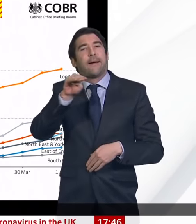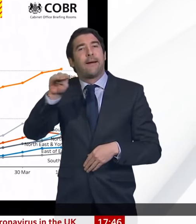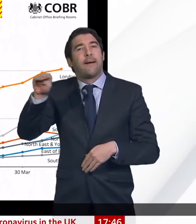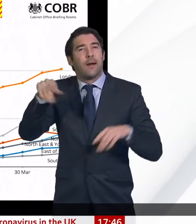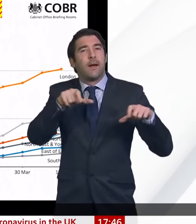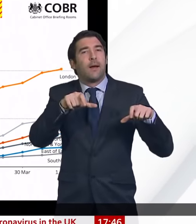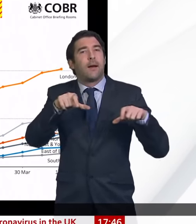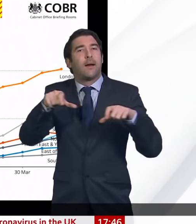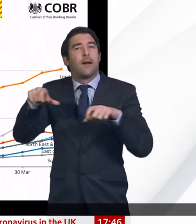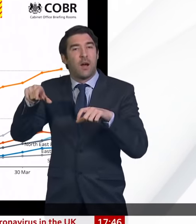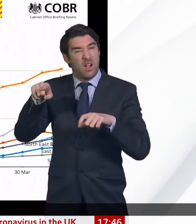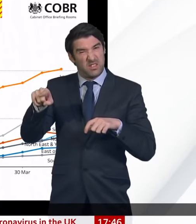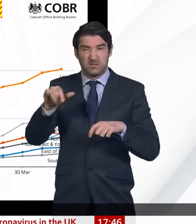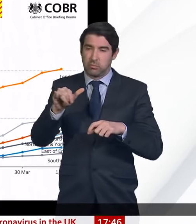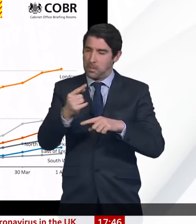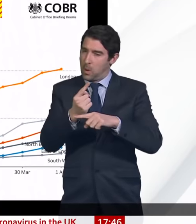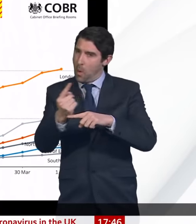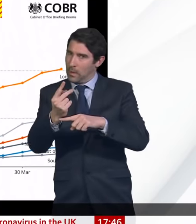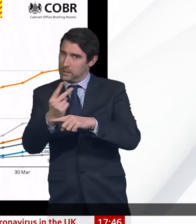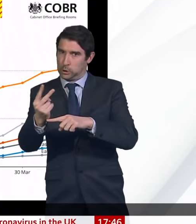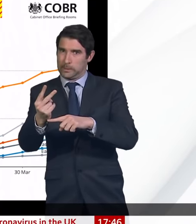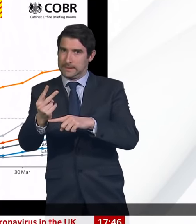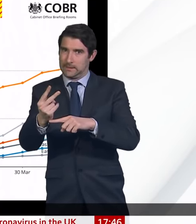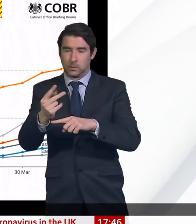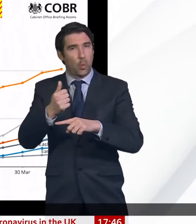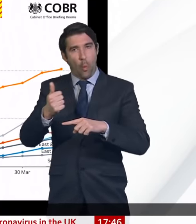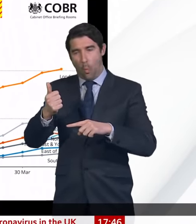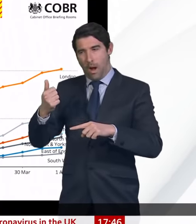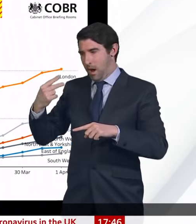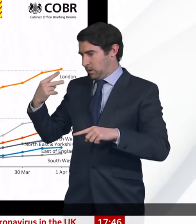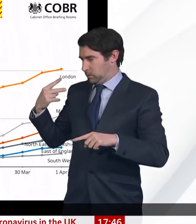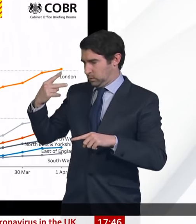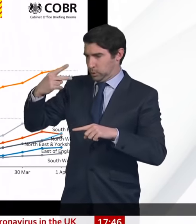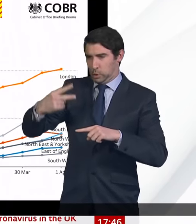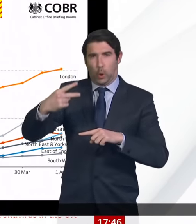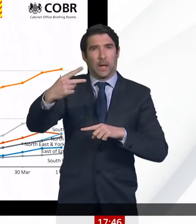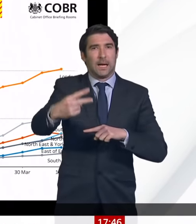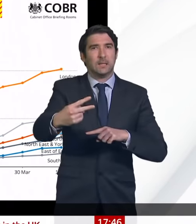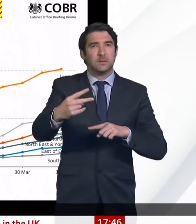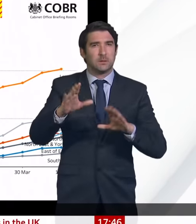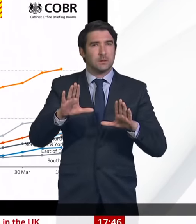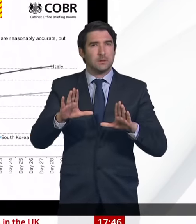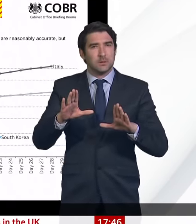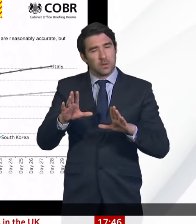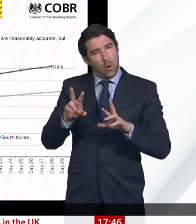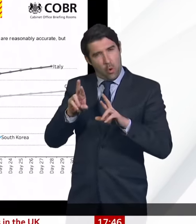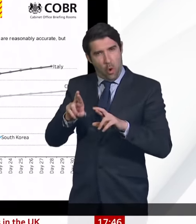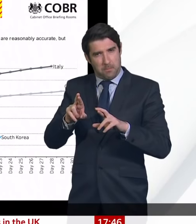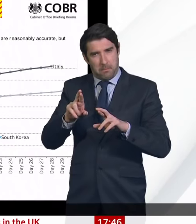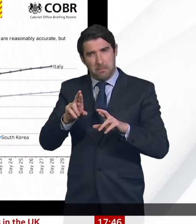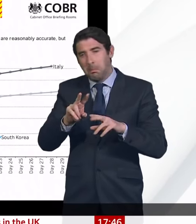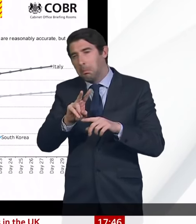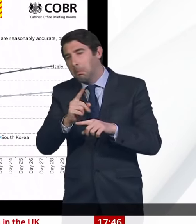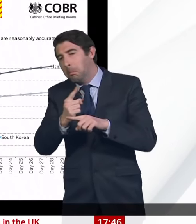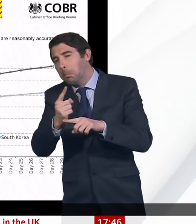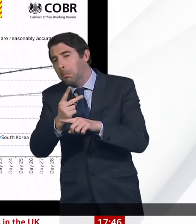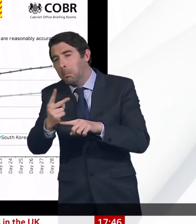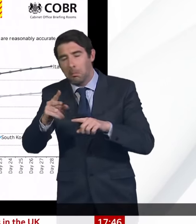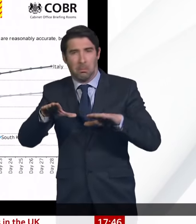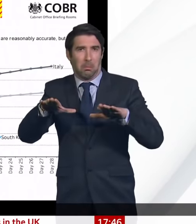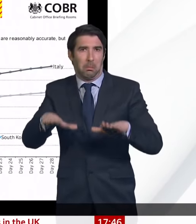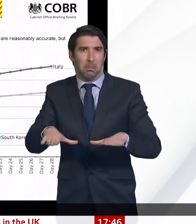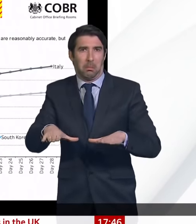infection and being hospitalised a week or 10 days later. And then finally, of course, that translates, unfortunately